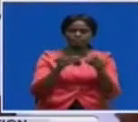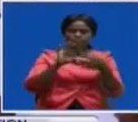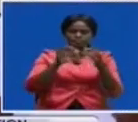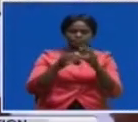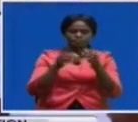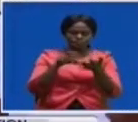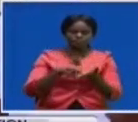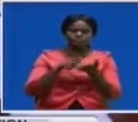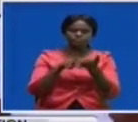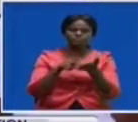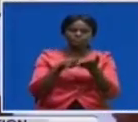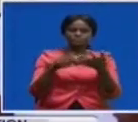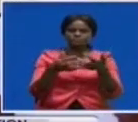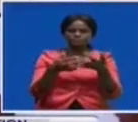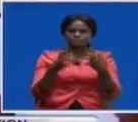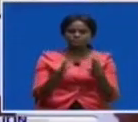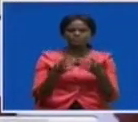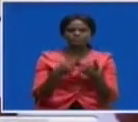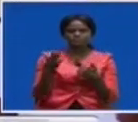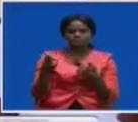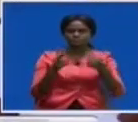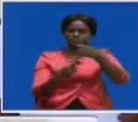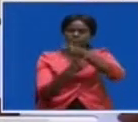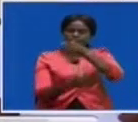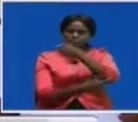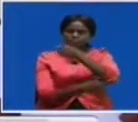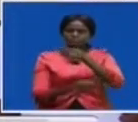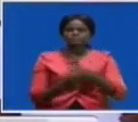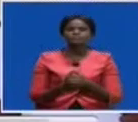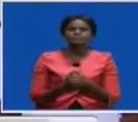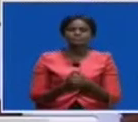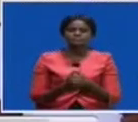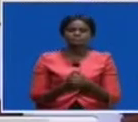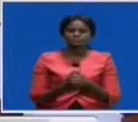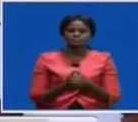engineer, Bridge. We are about 75% complete. Hopefully,